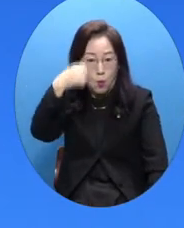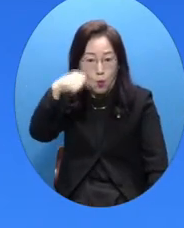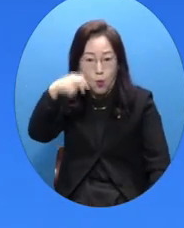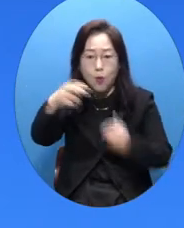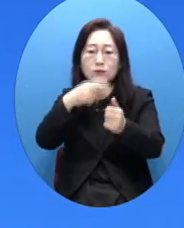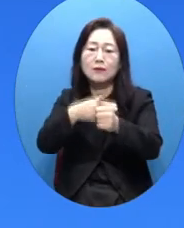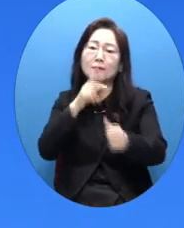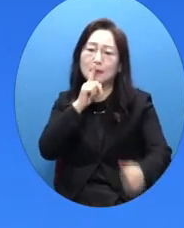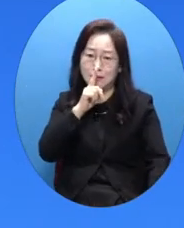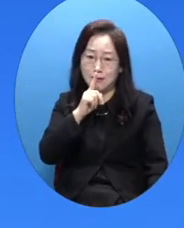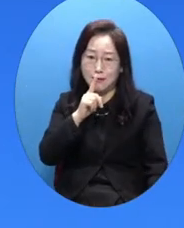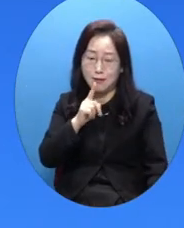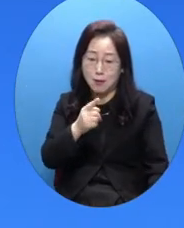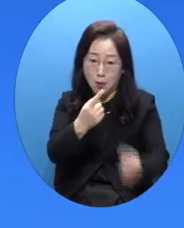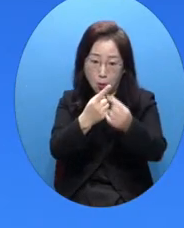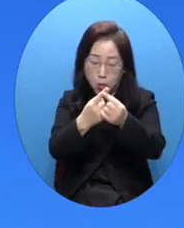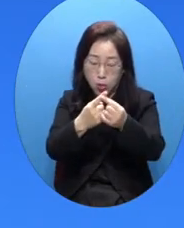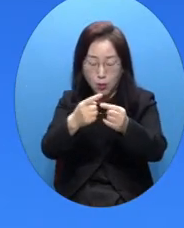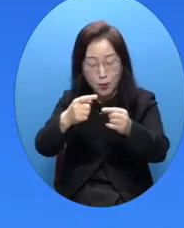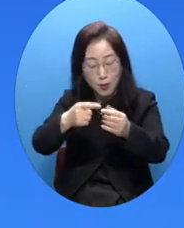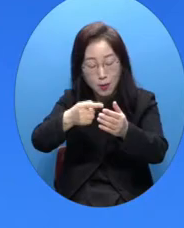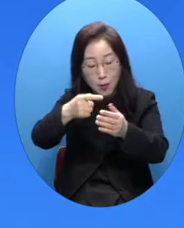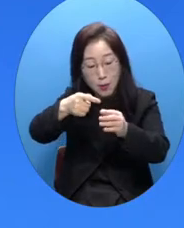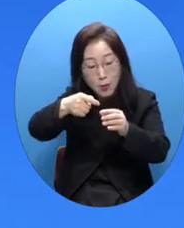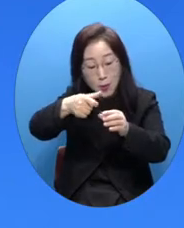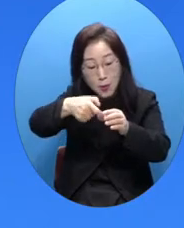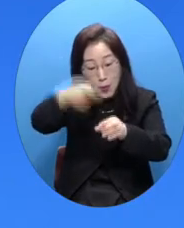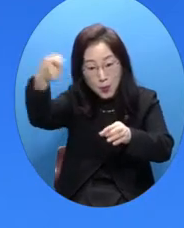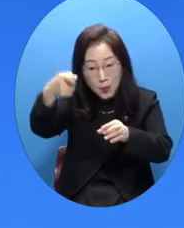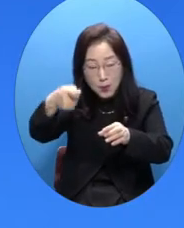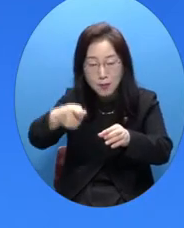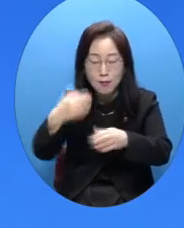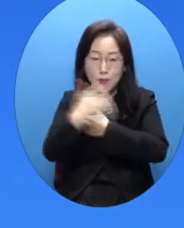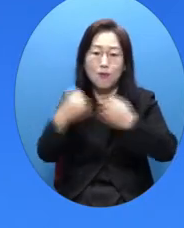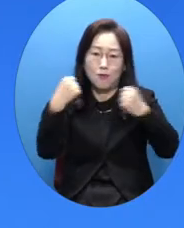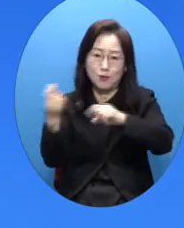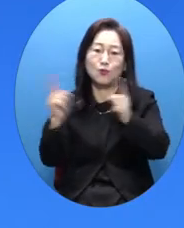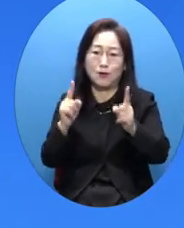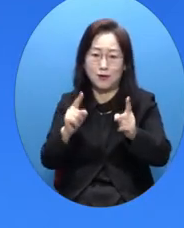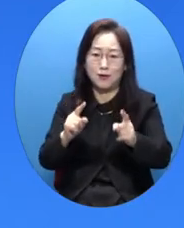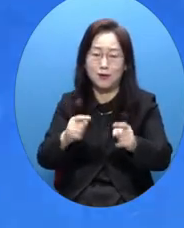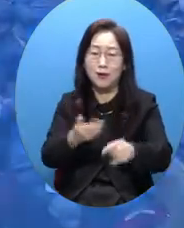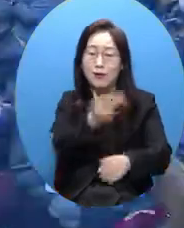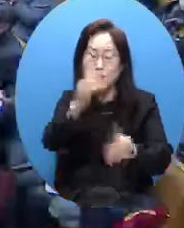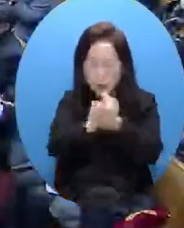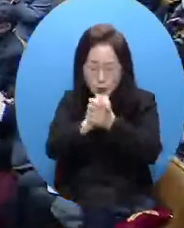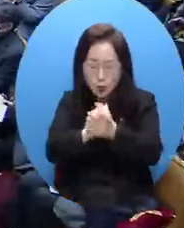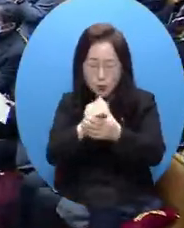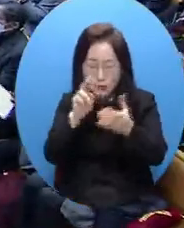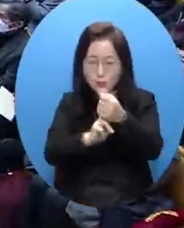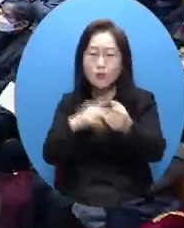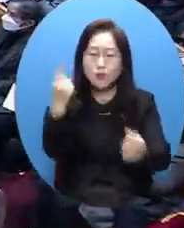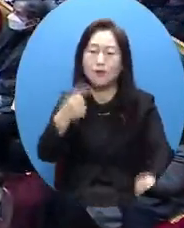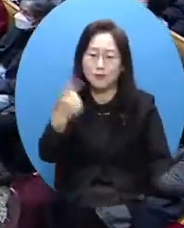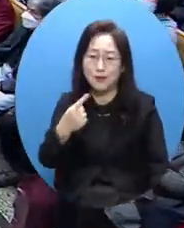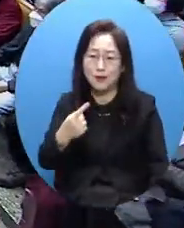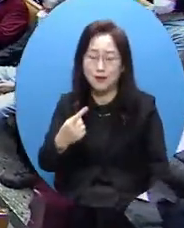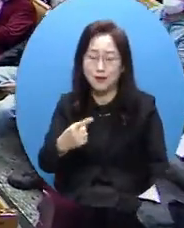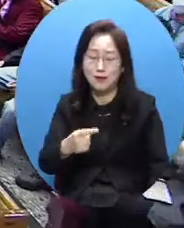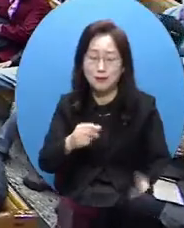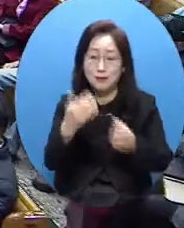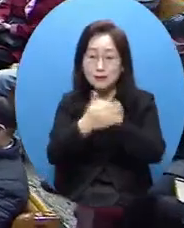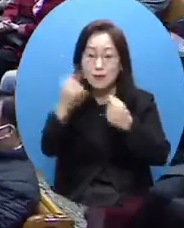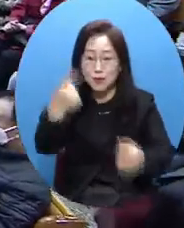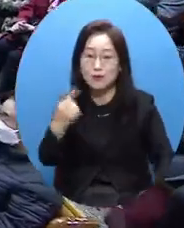the doctor said stranger things are happening he took just a small surgery and just came back to our church